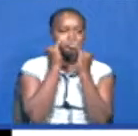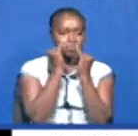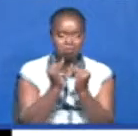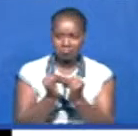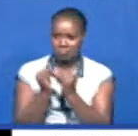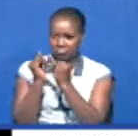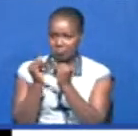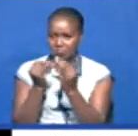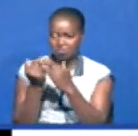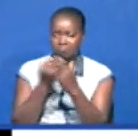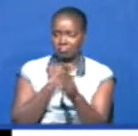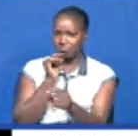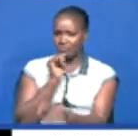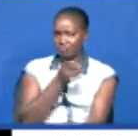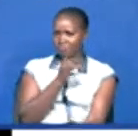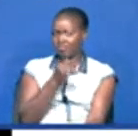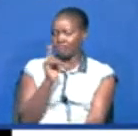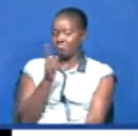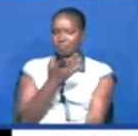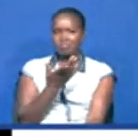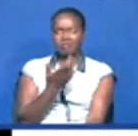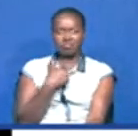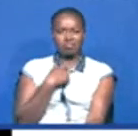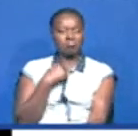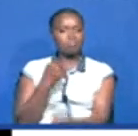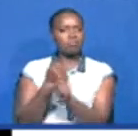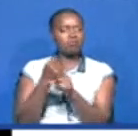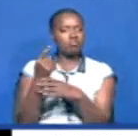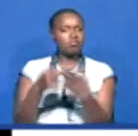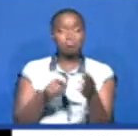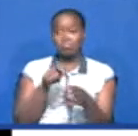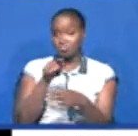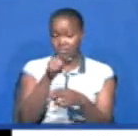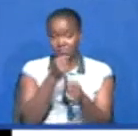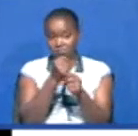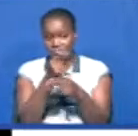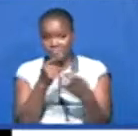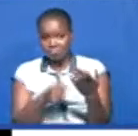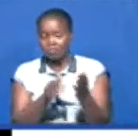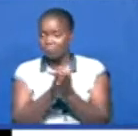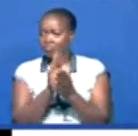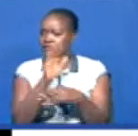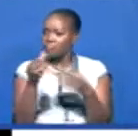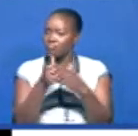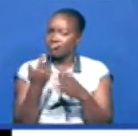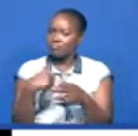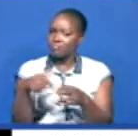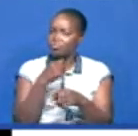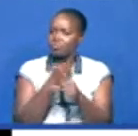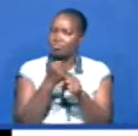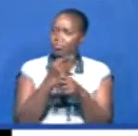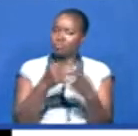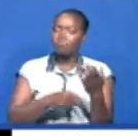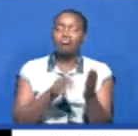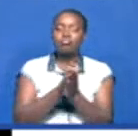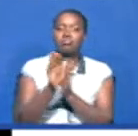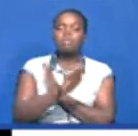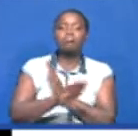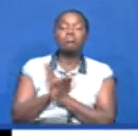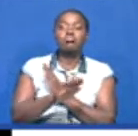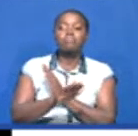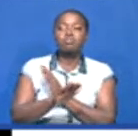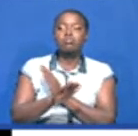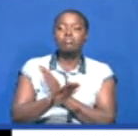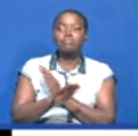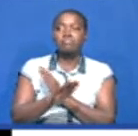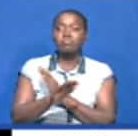point fingers. What is it that I'm doing? And what is it that you're doing? And what is it that all of us are doing in our spaces?